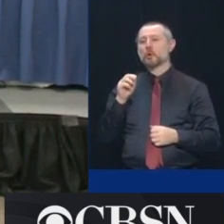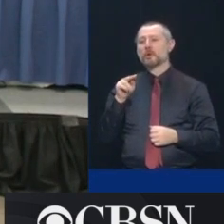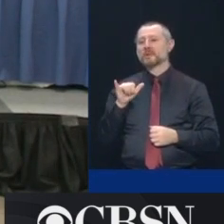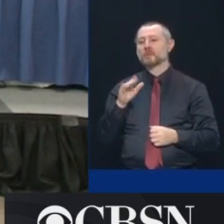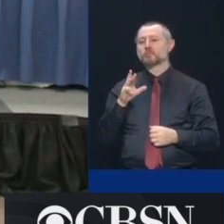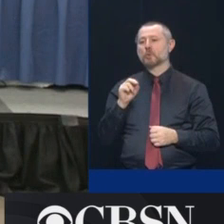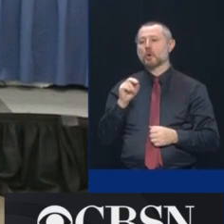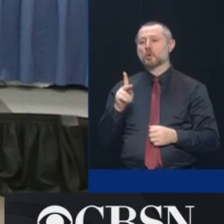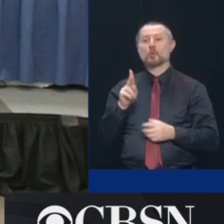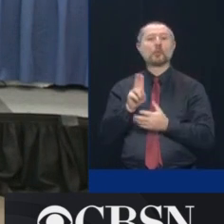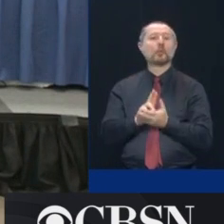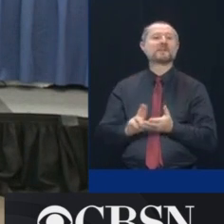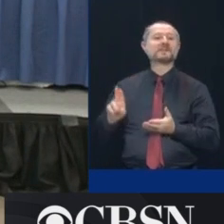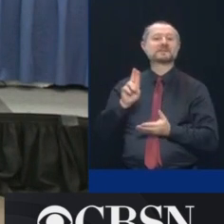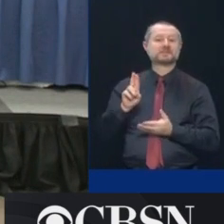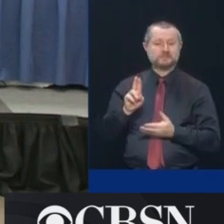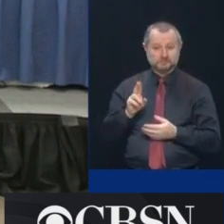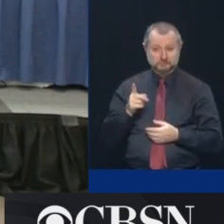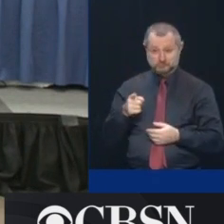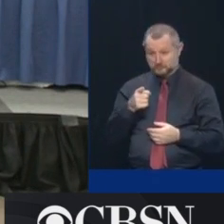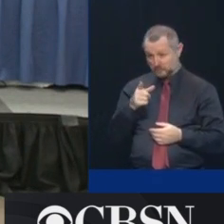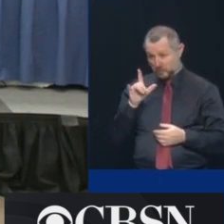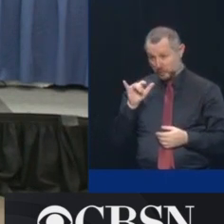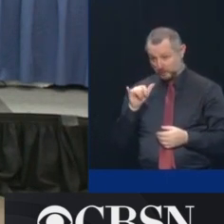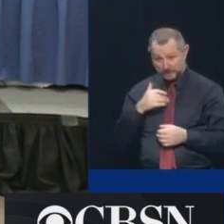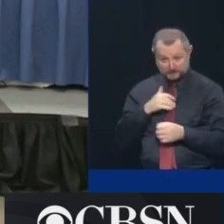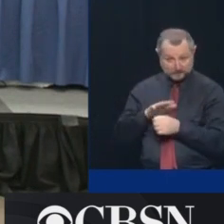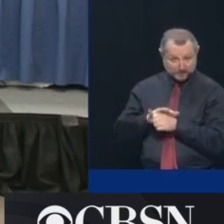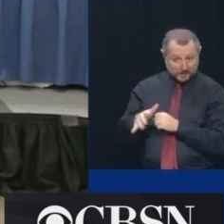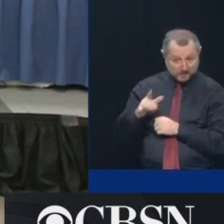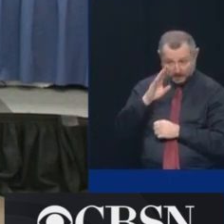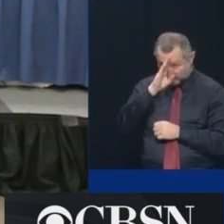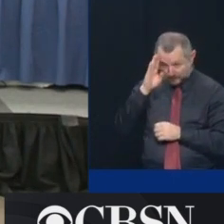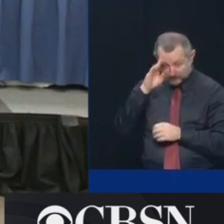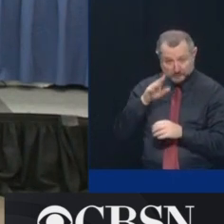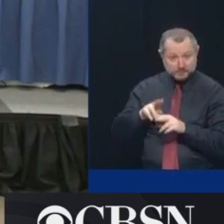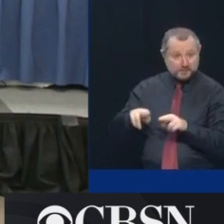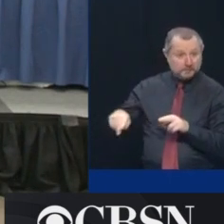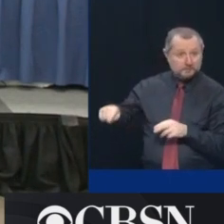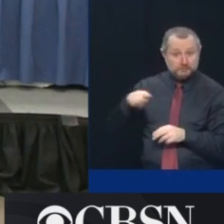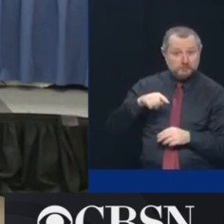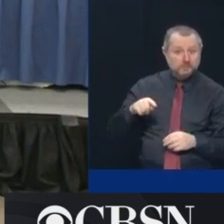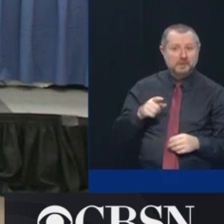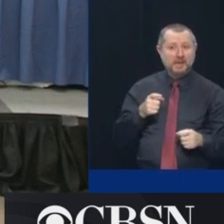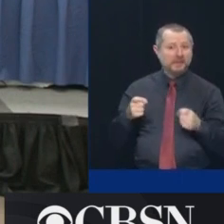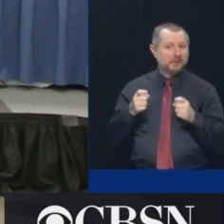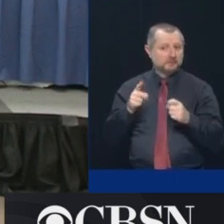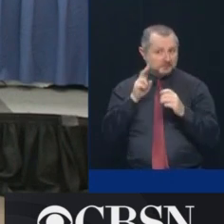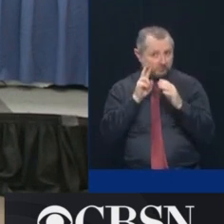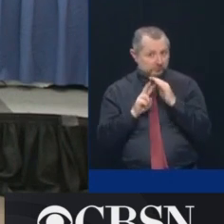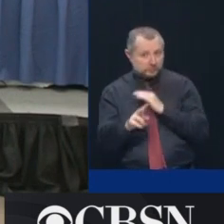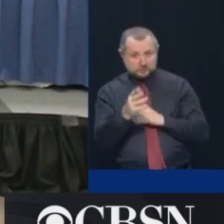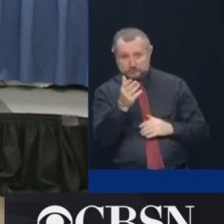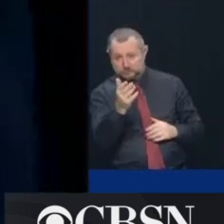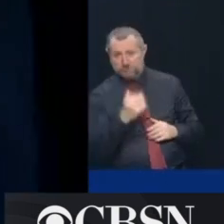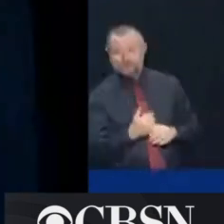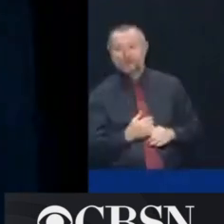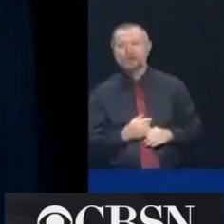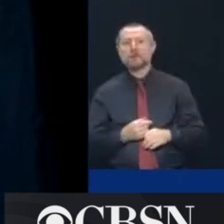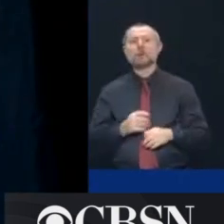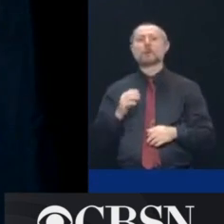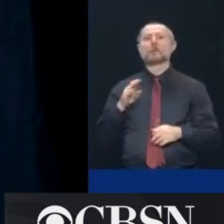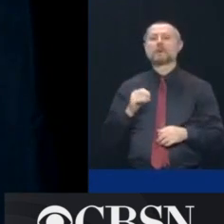Long Island's hospital capacity sufficient at this point to handle the projections that you guys outlined today? It's all